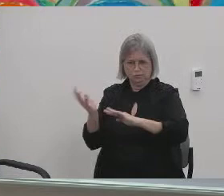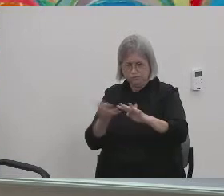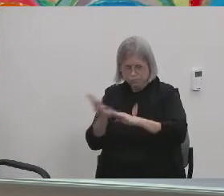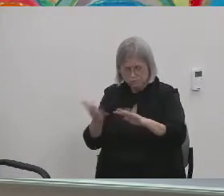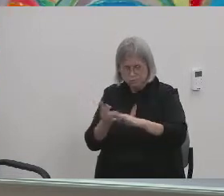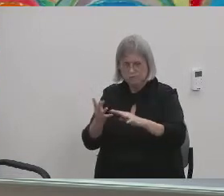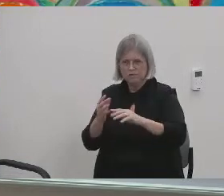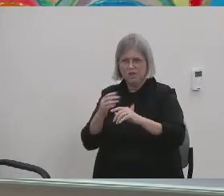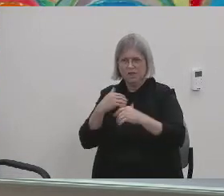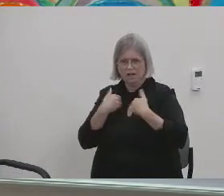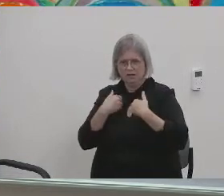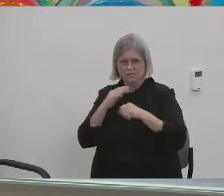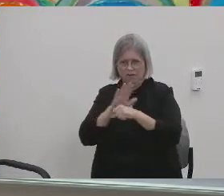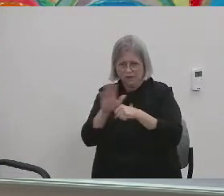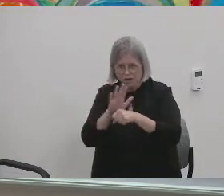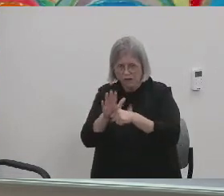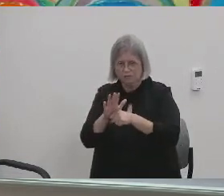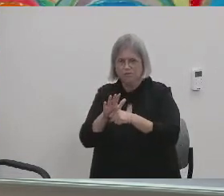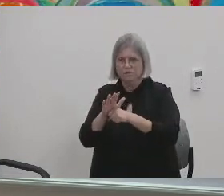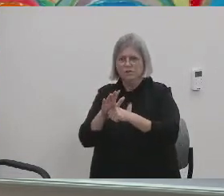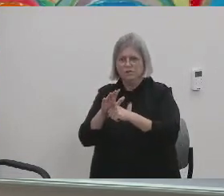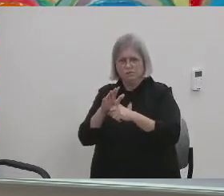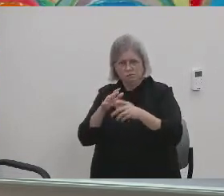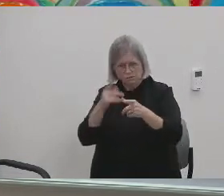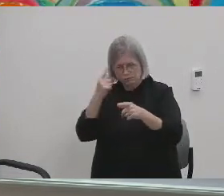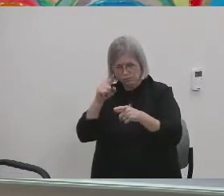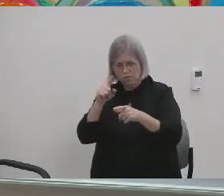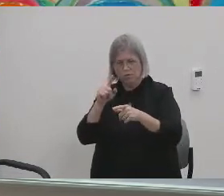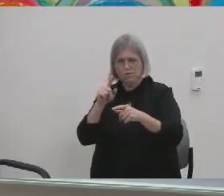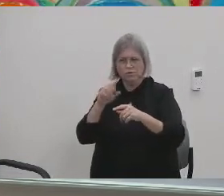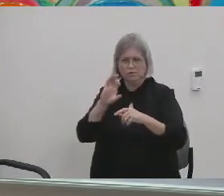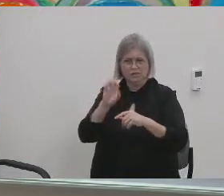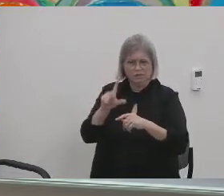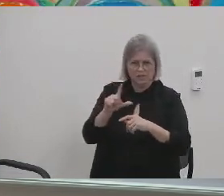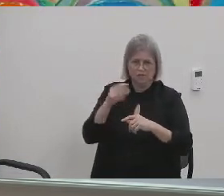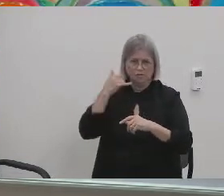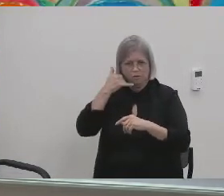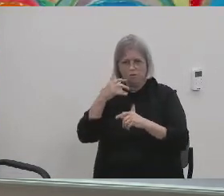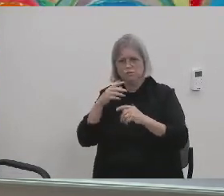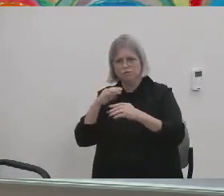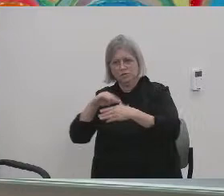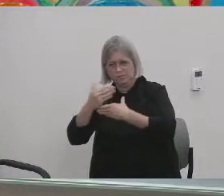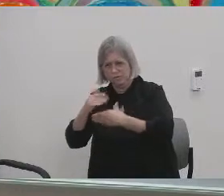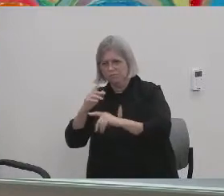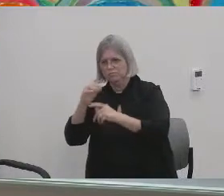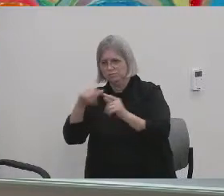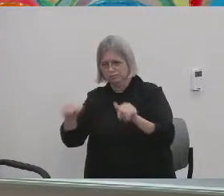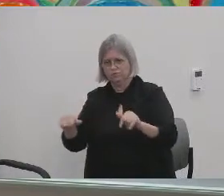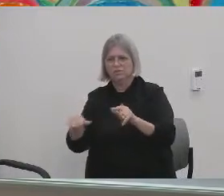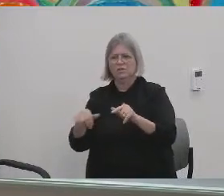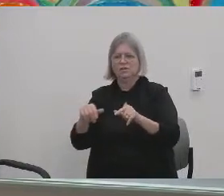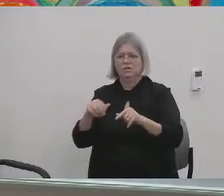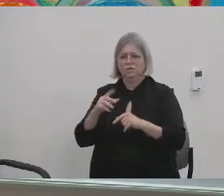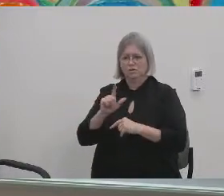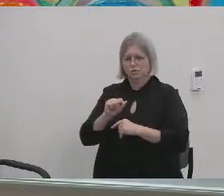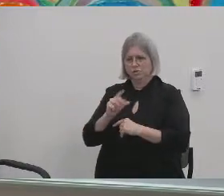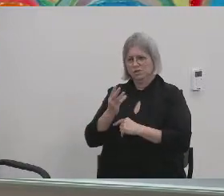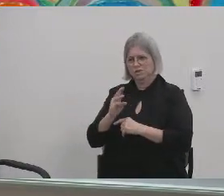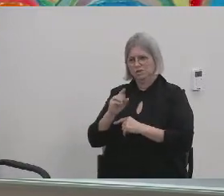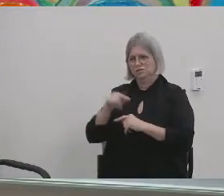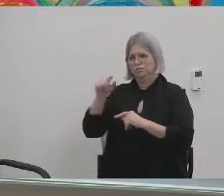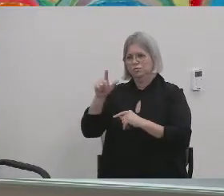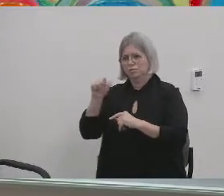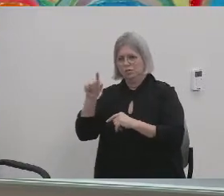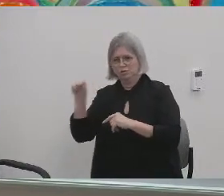cell phones. So if you look at from 2016 to 2020, that's when we formed the relationship with